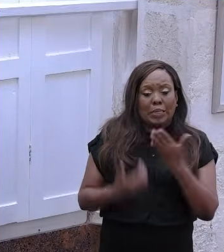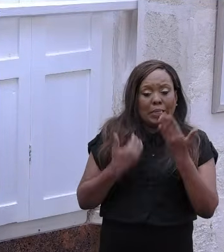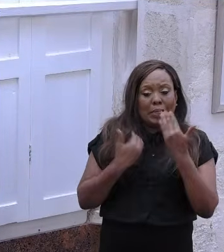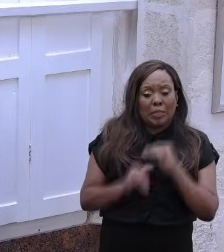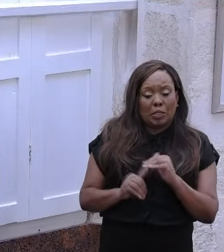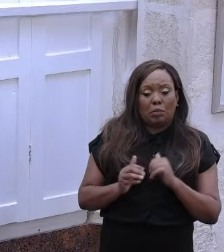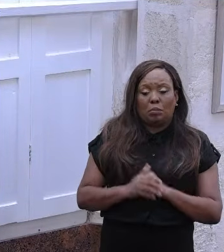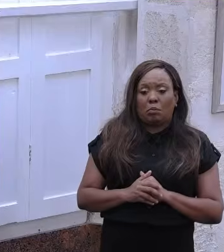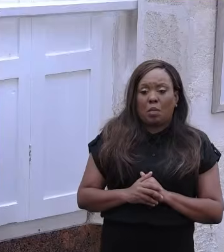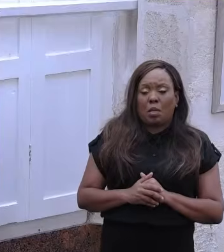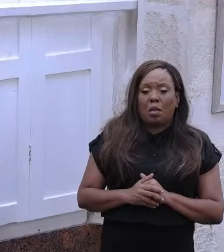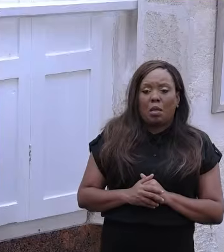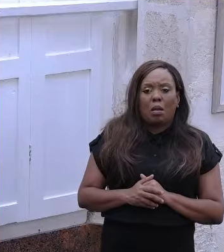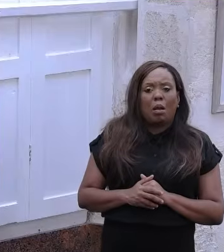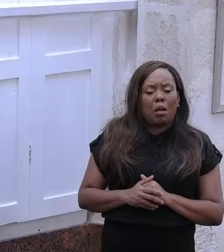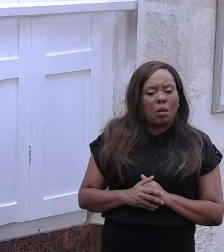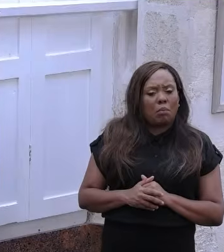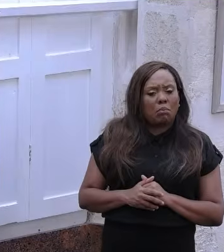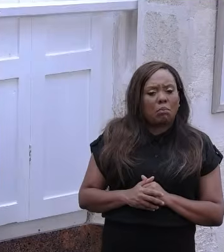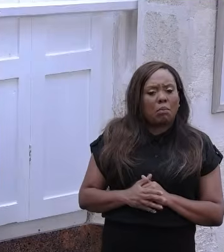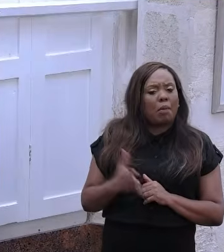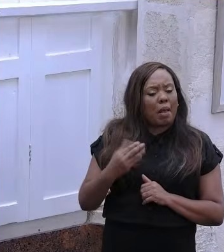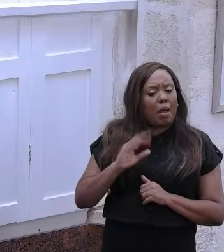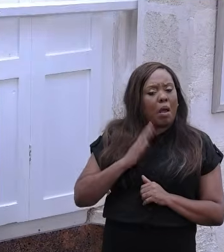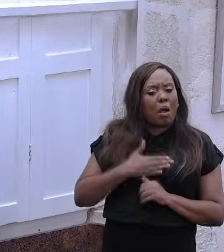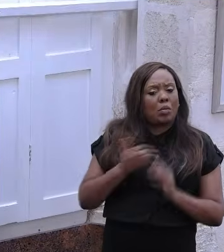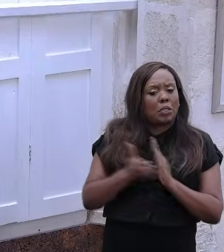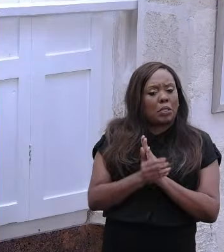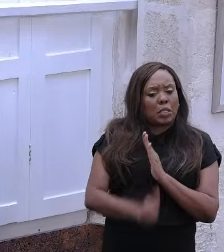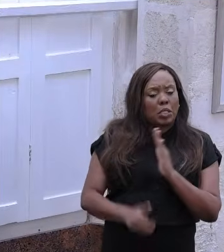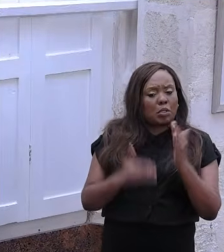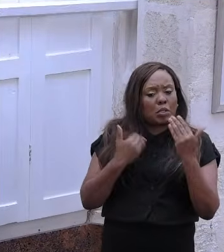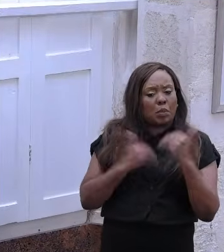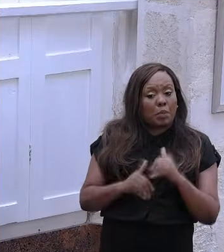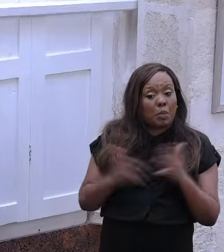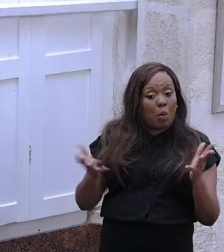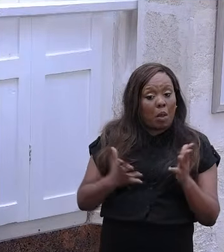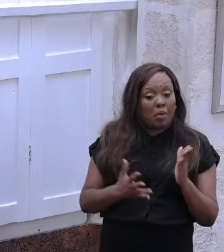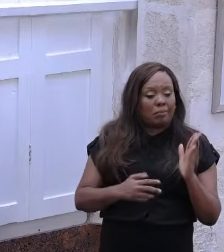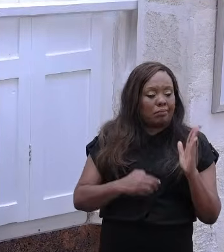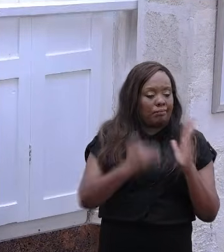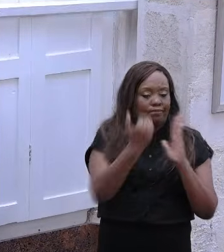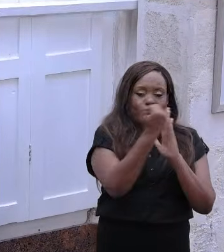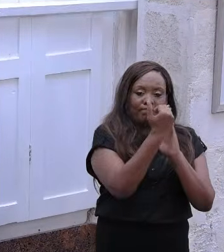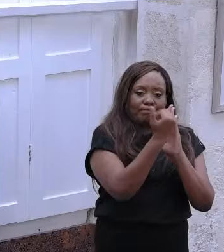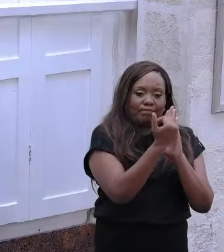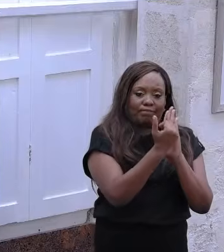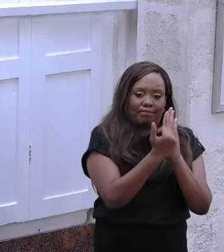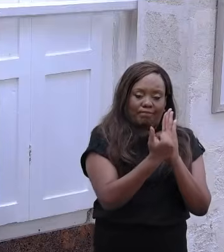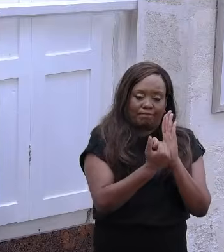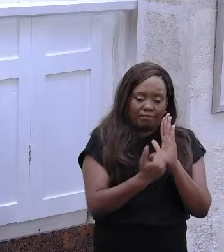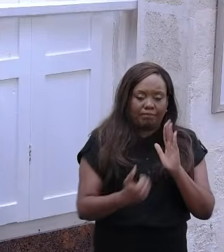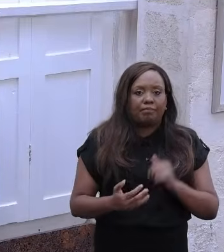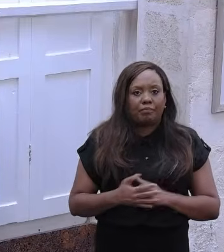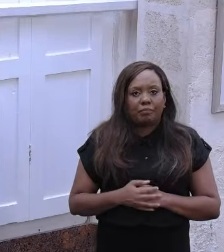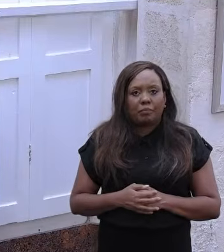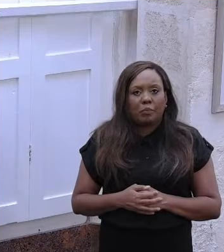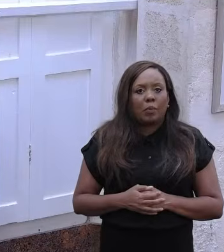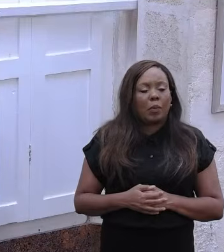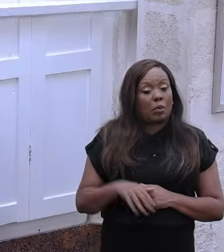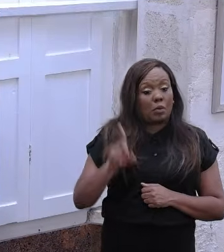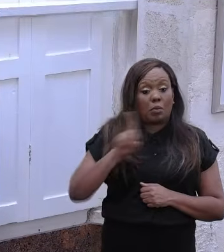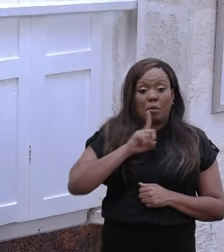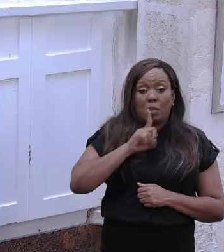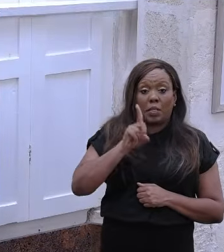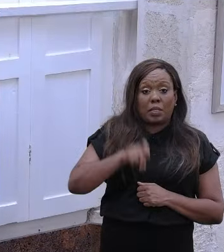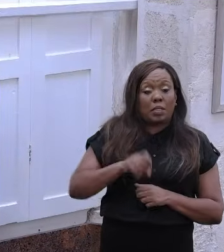and so that this information can be consumed to make better decisions. Because all we're